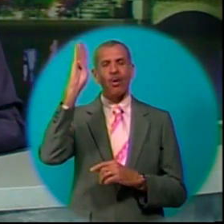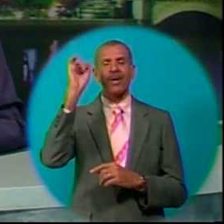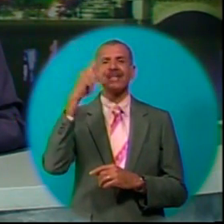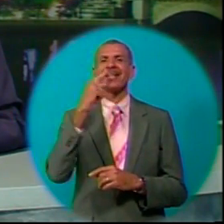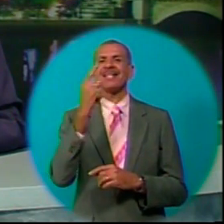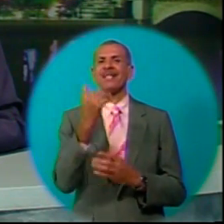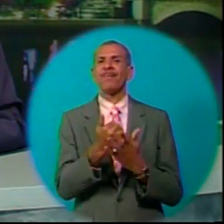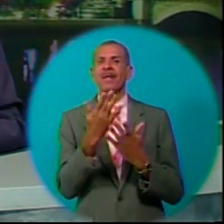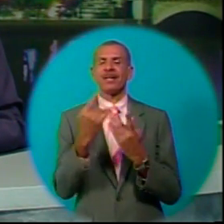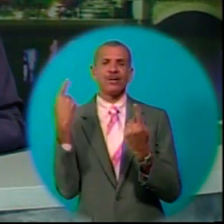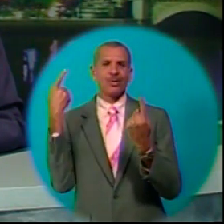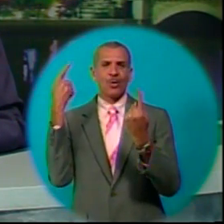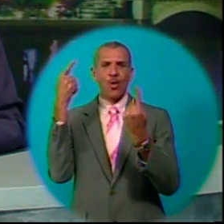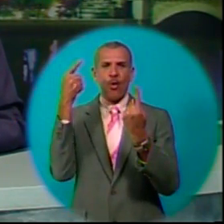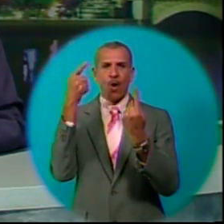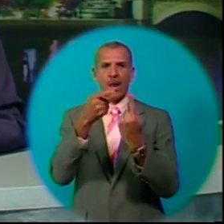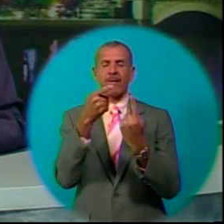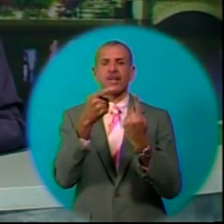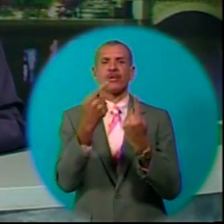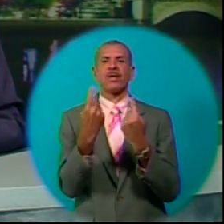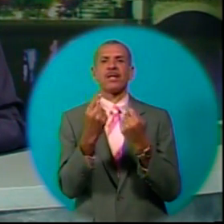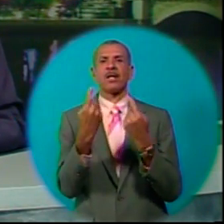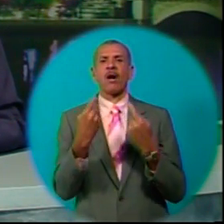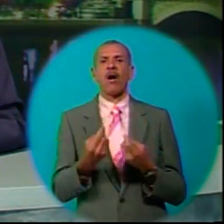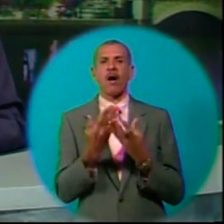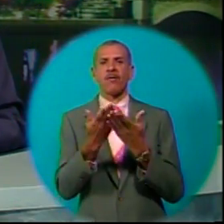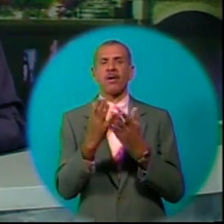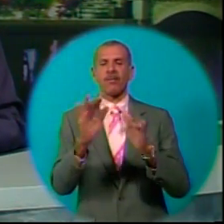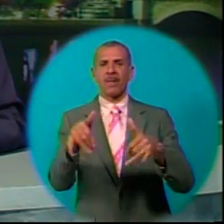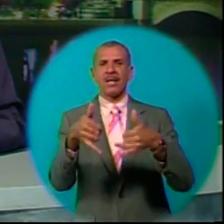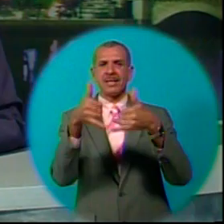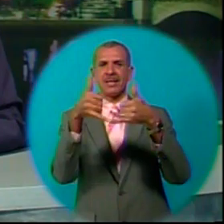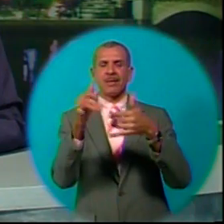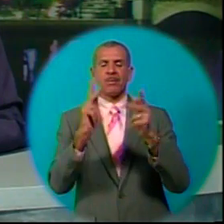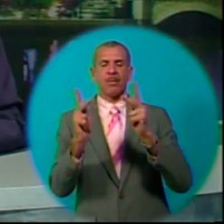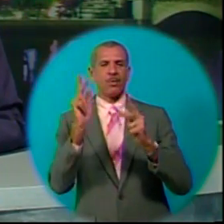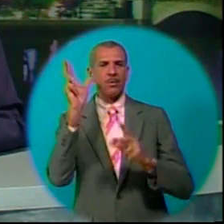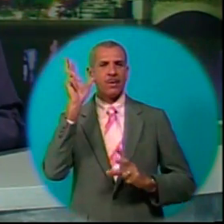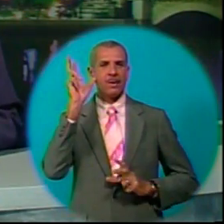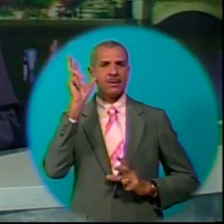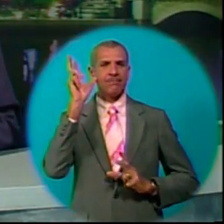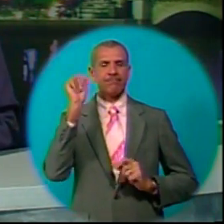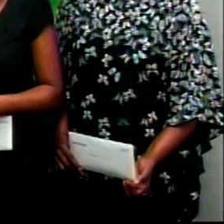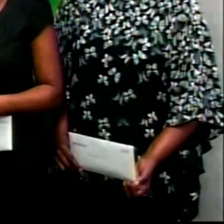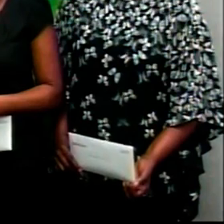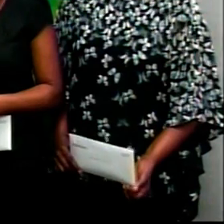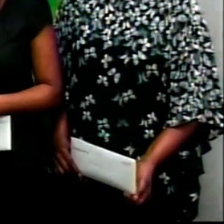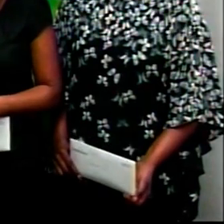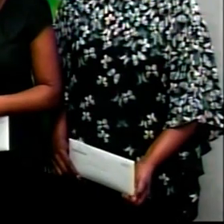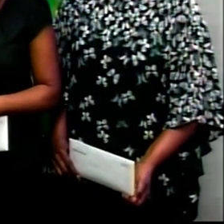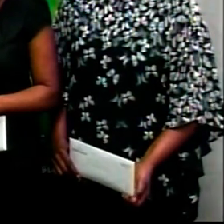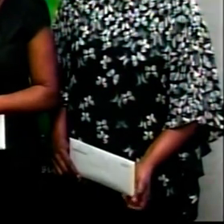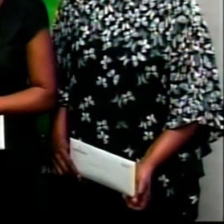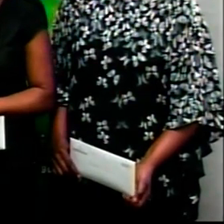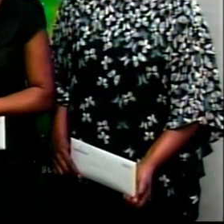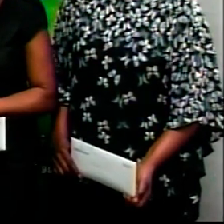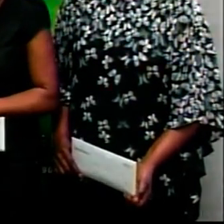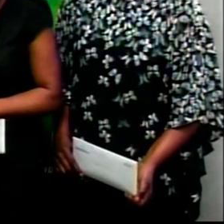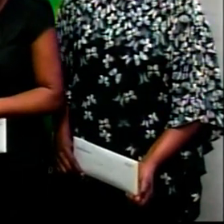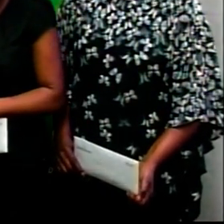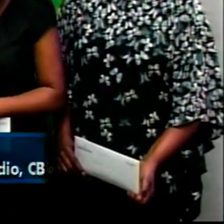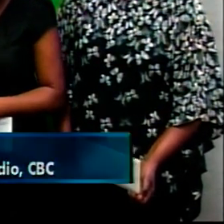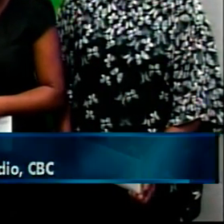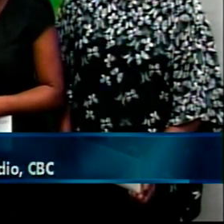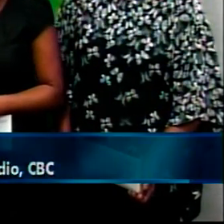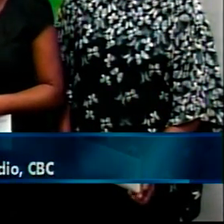something the station aims to do as it continues to offer prizes to listeners. Of course, as you know, 94.7